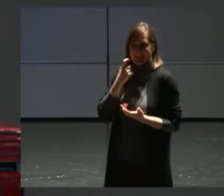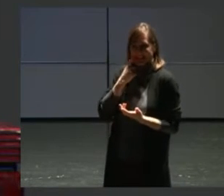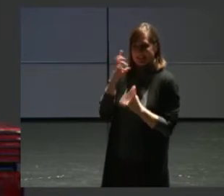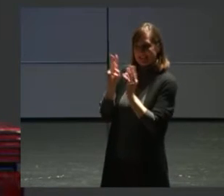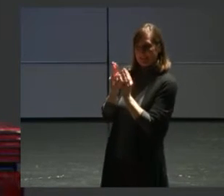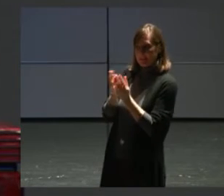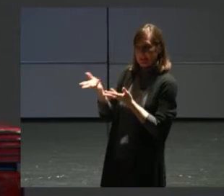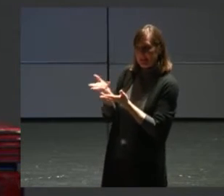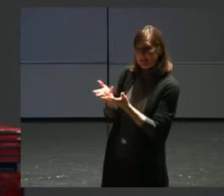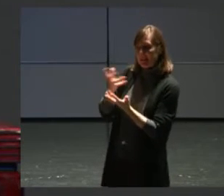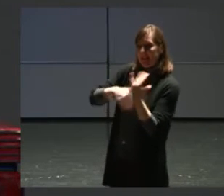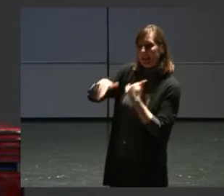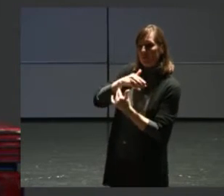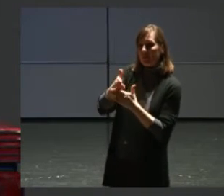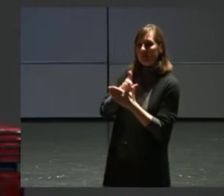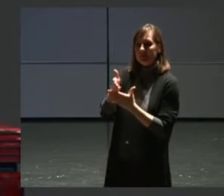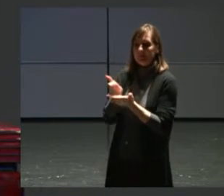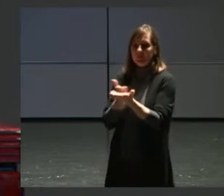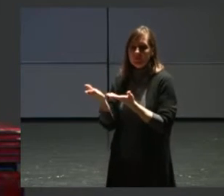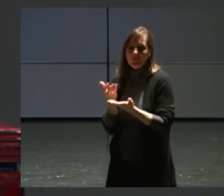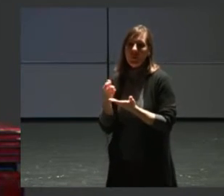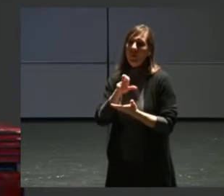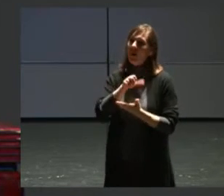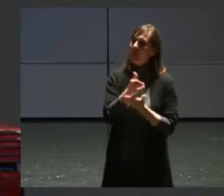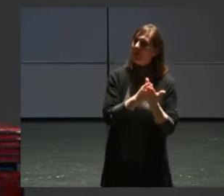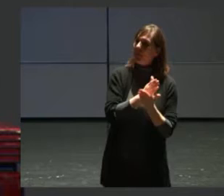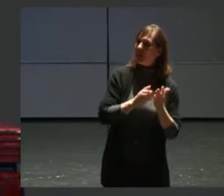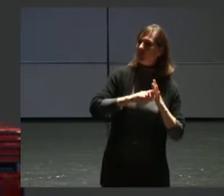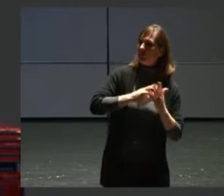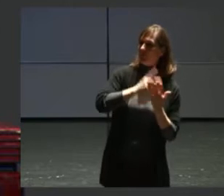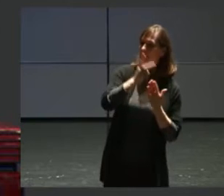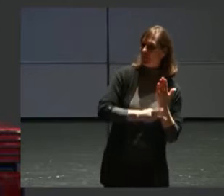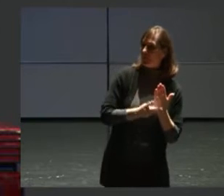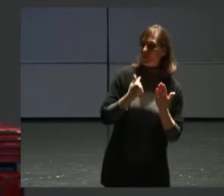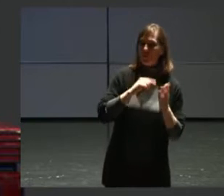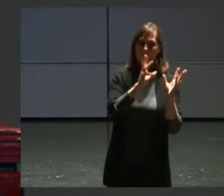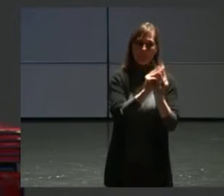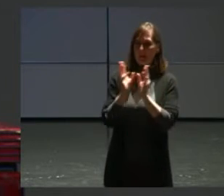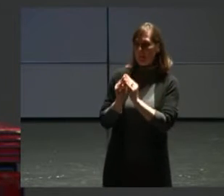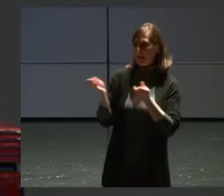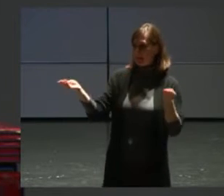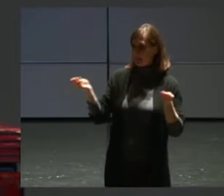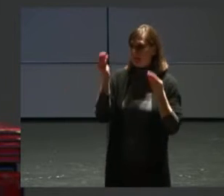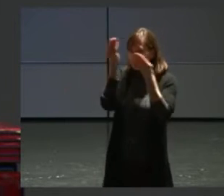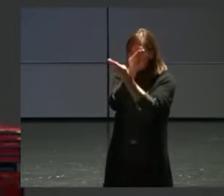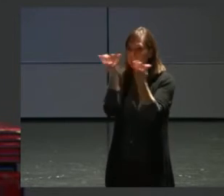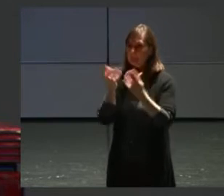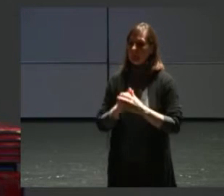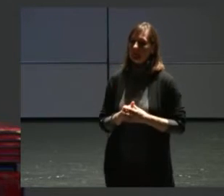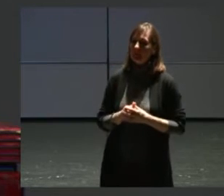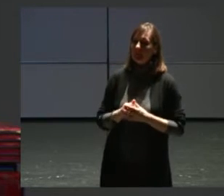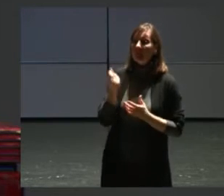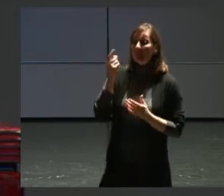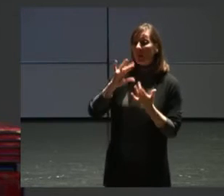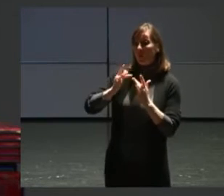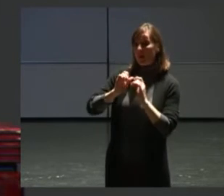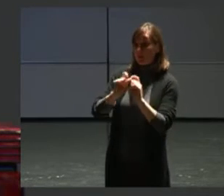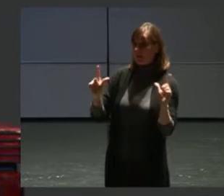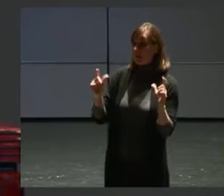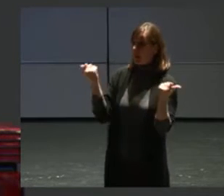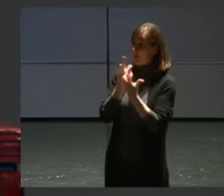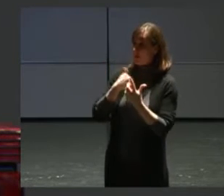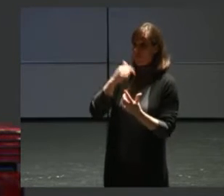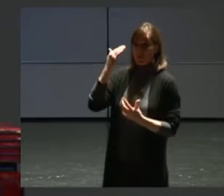integrated shared services and other budgeting initiatives, and we continue to provide that information. on the website, we put everything up that we know,